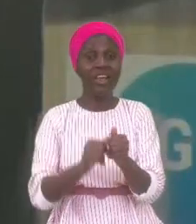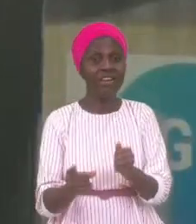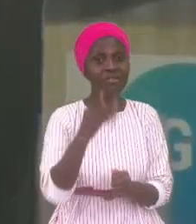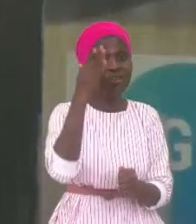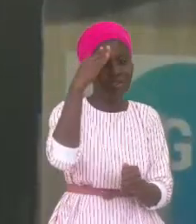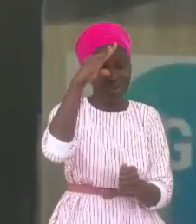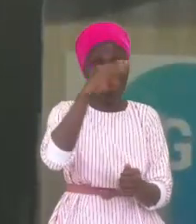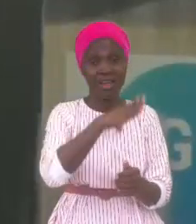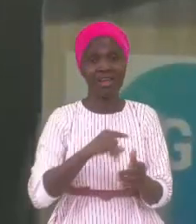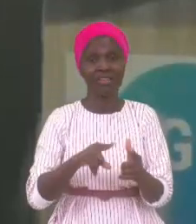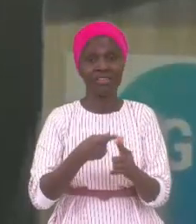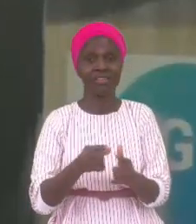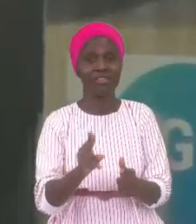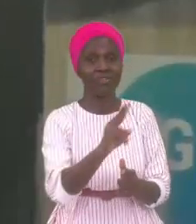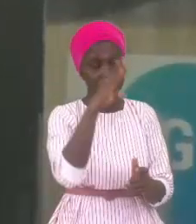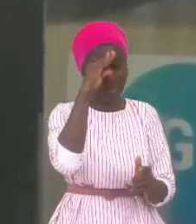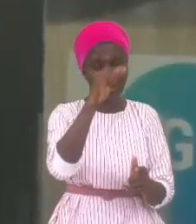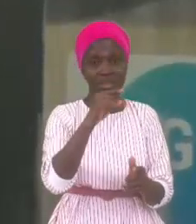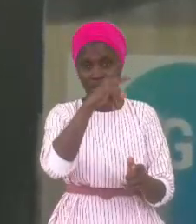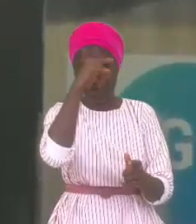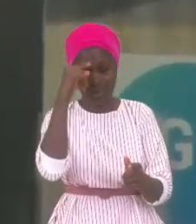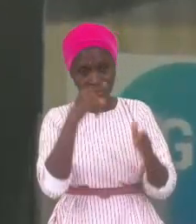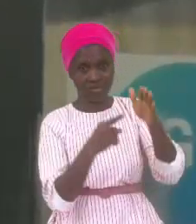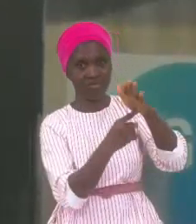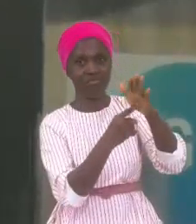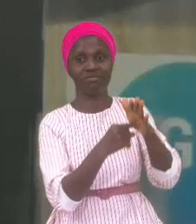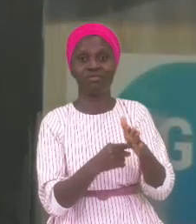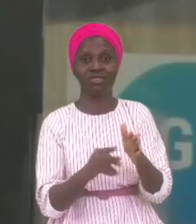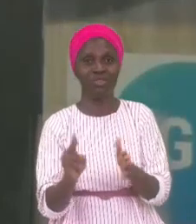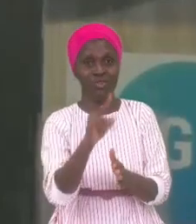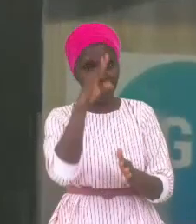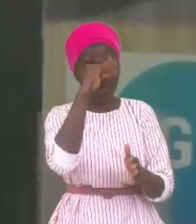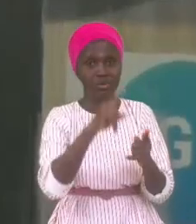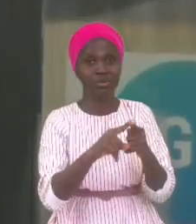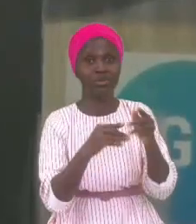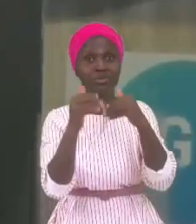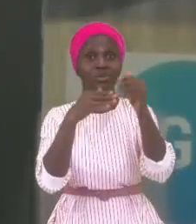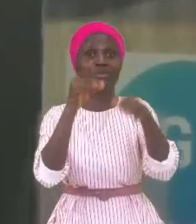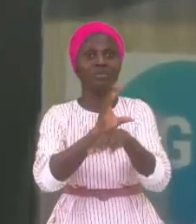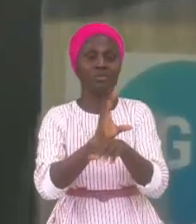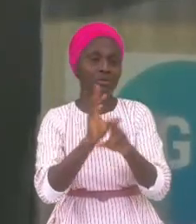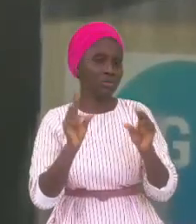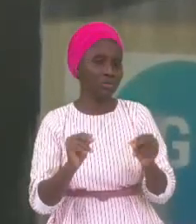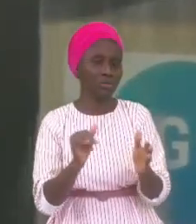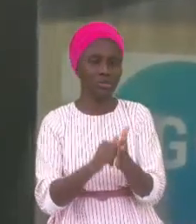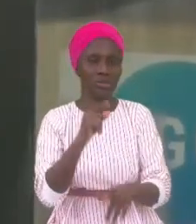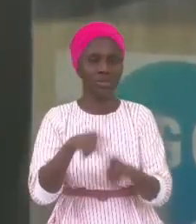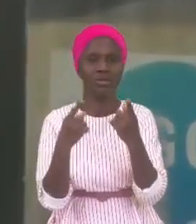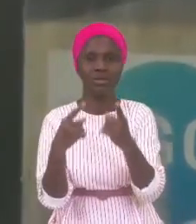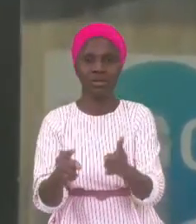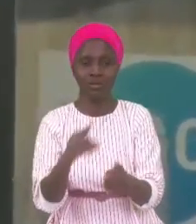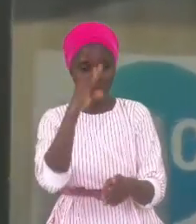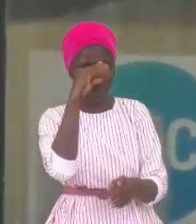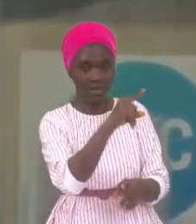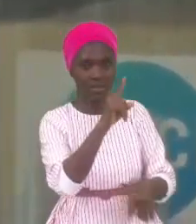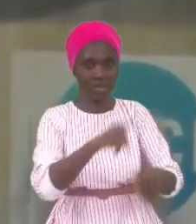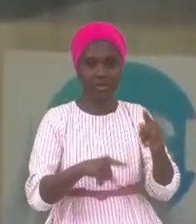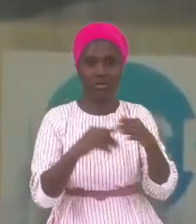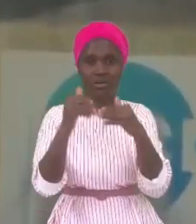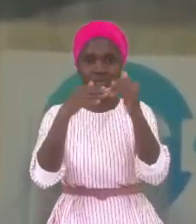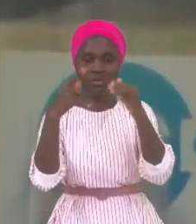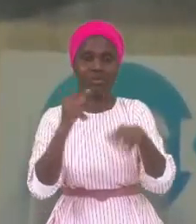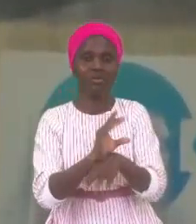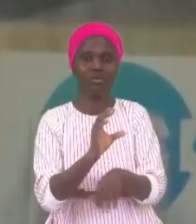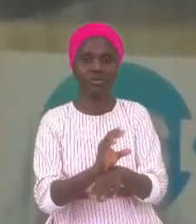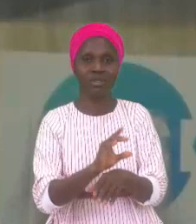We're using him to build the church. That will not happen. He will not build the church. And then he comes and he tells some lies